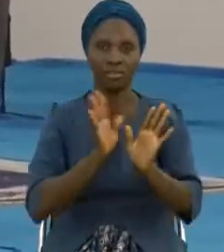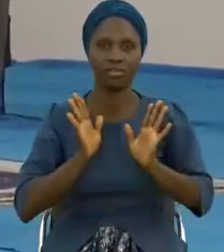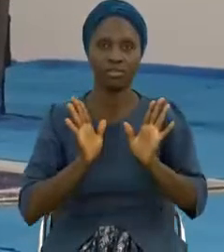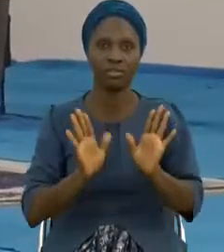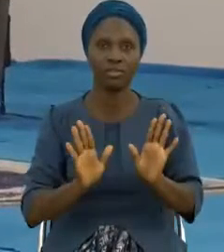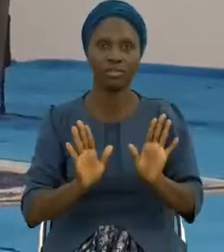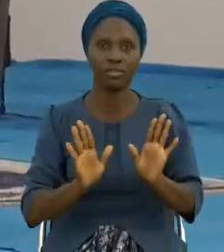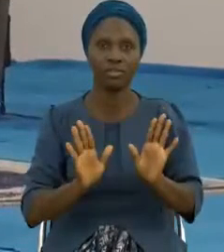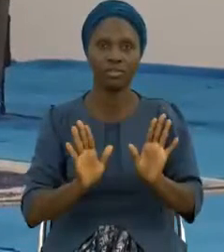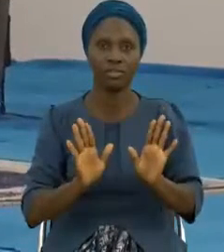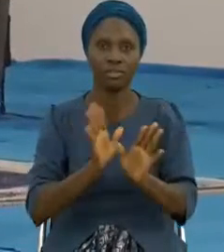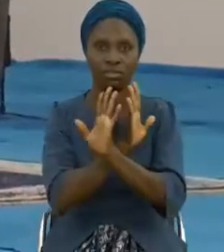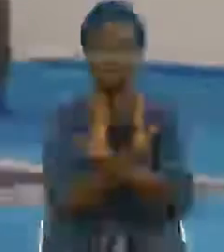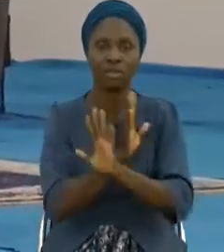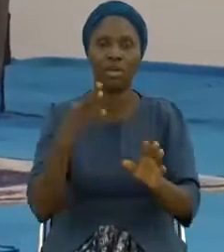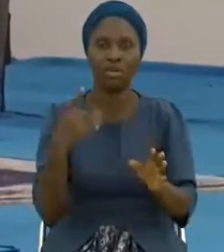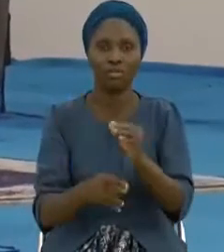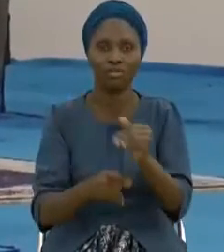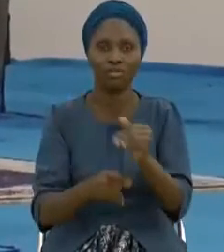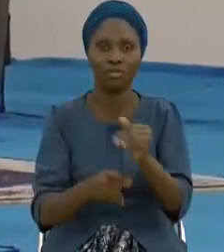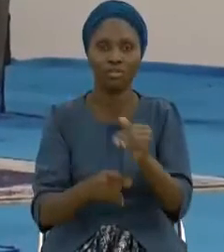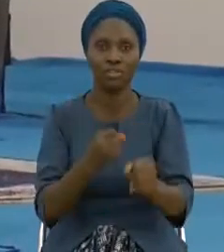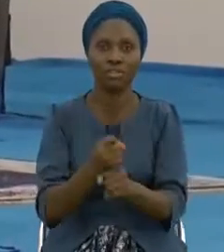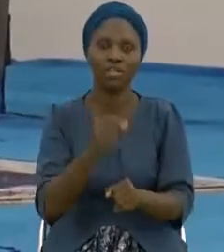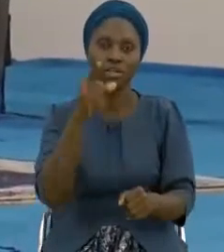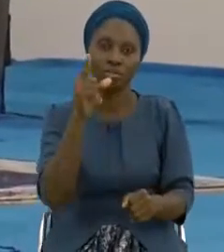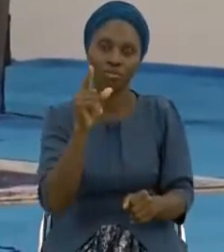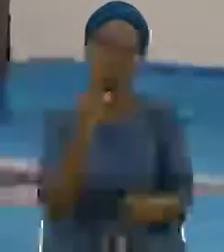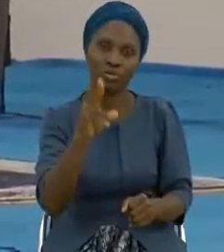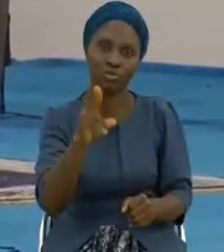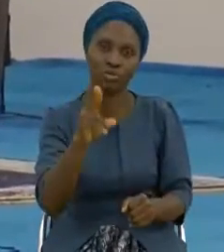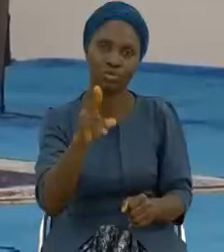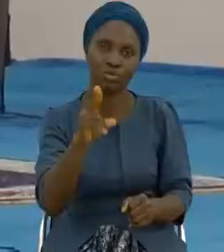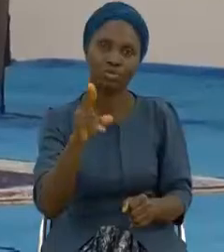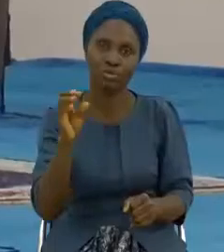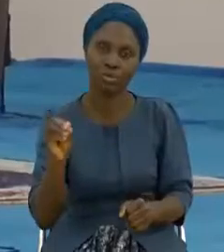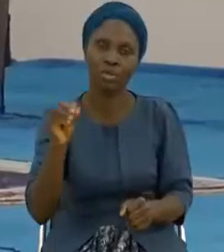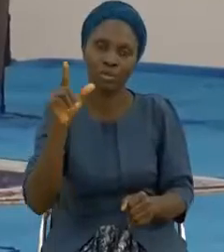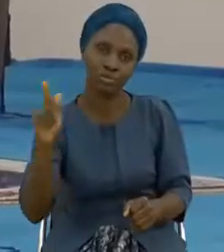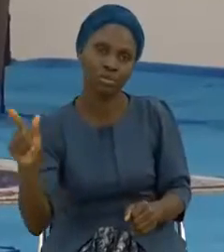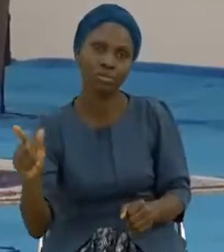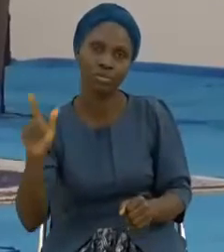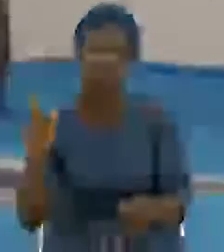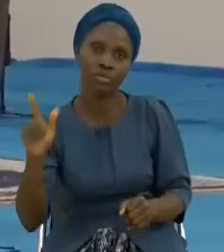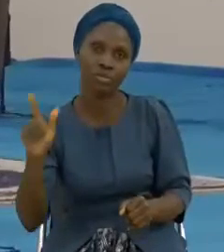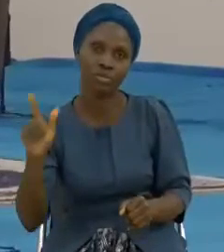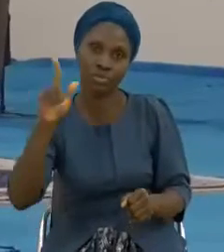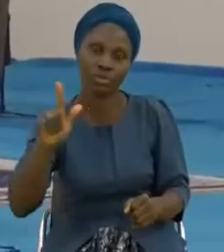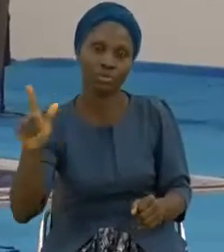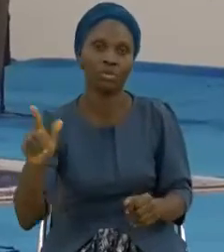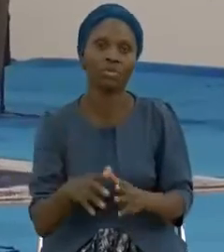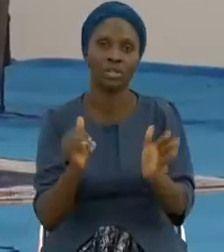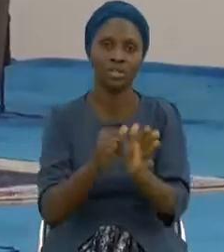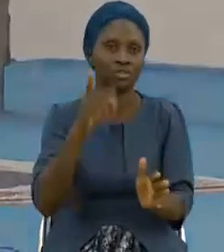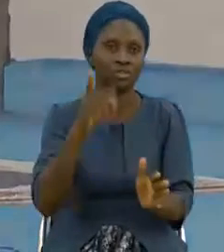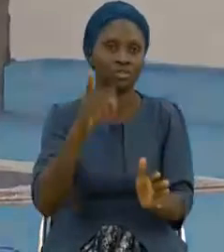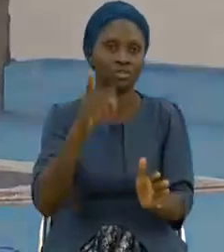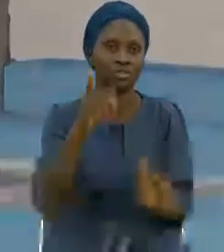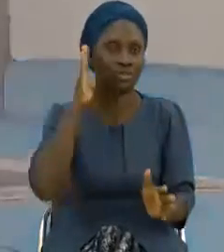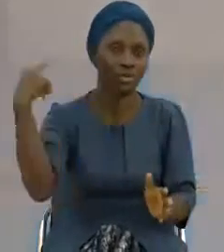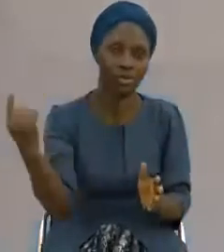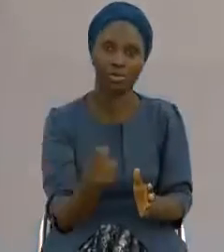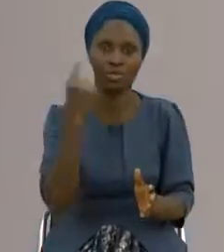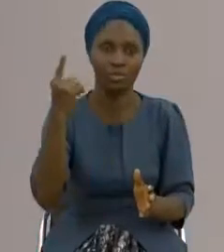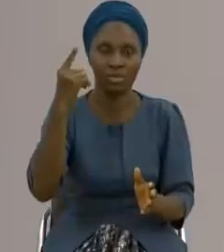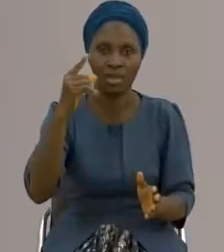2021, that you will always, ever remember in your